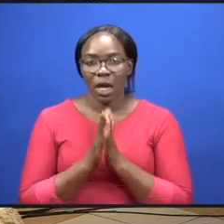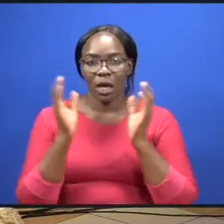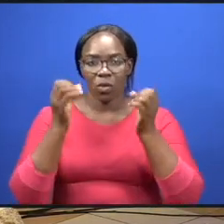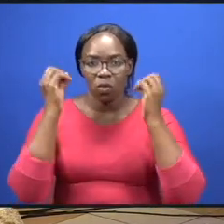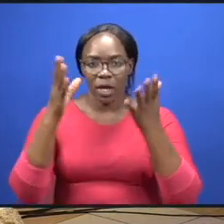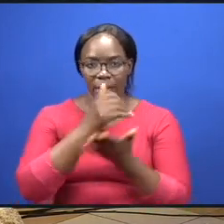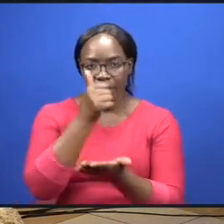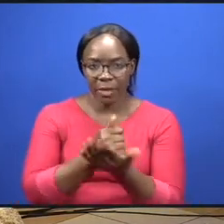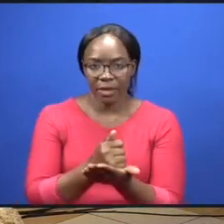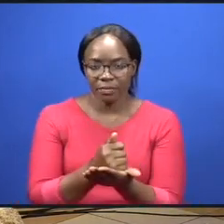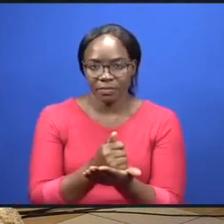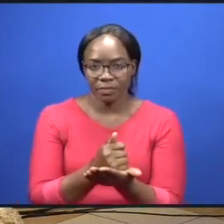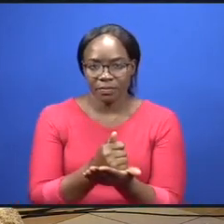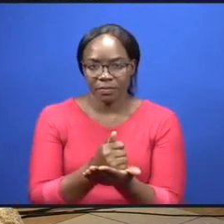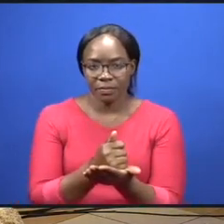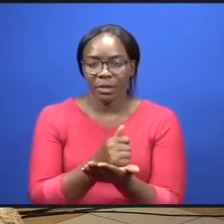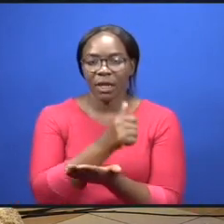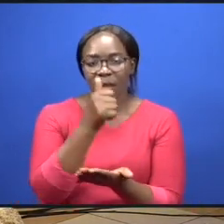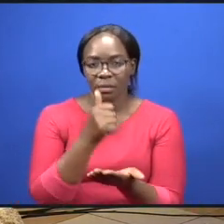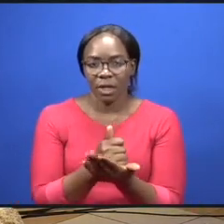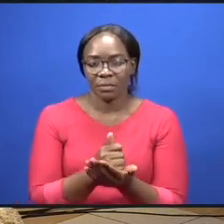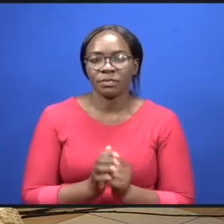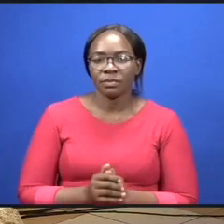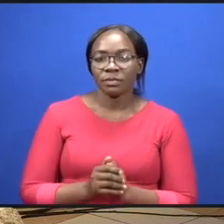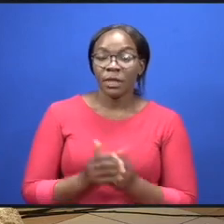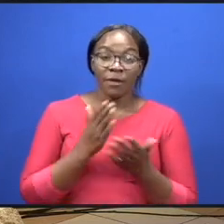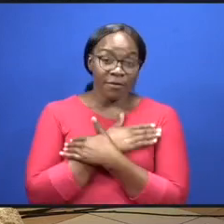Hallelujah. Amen. Amen. Amen. And dear